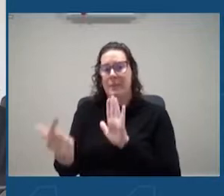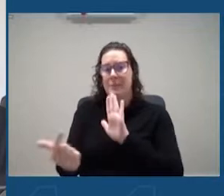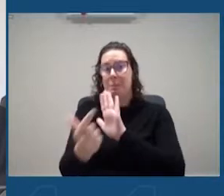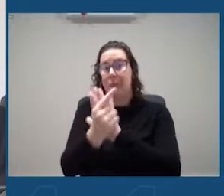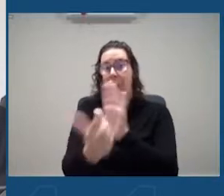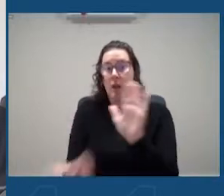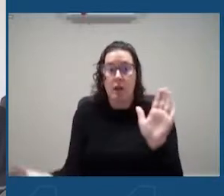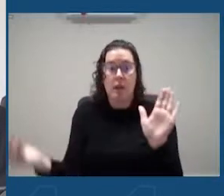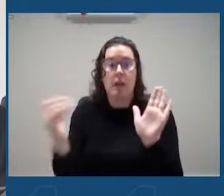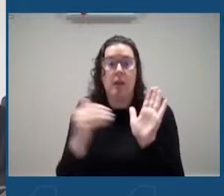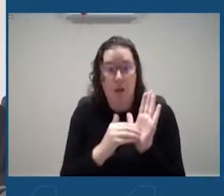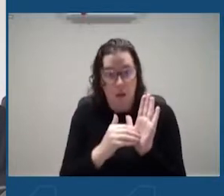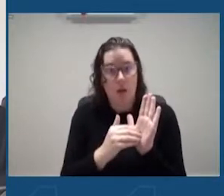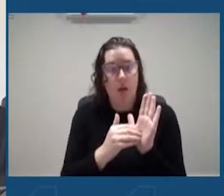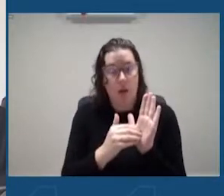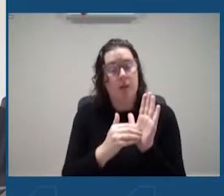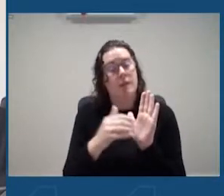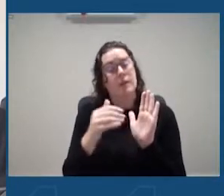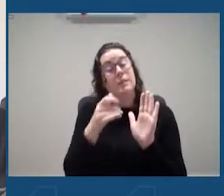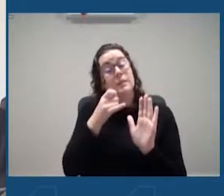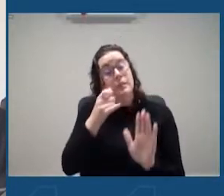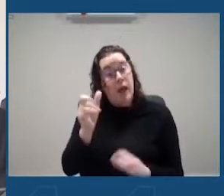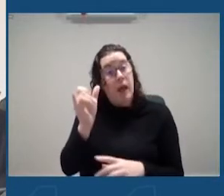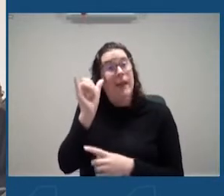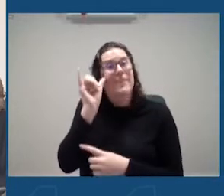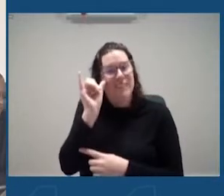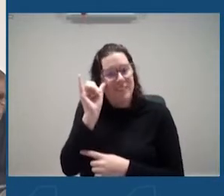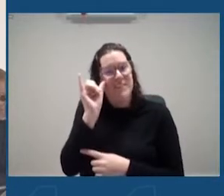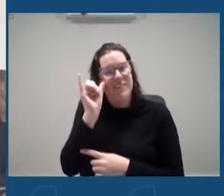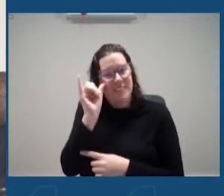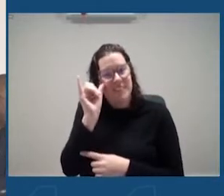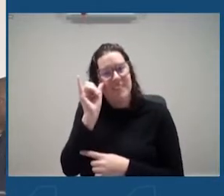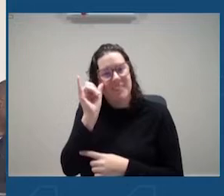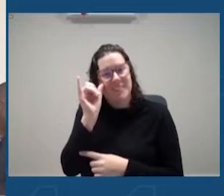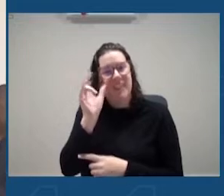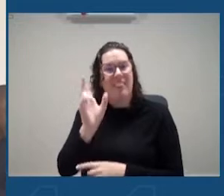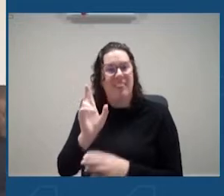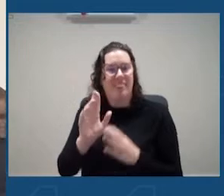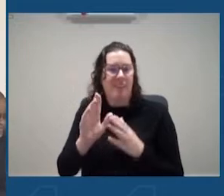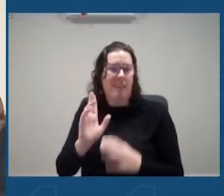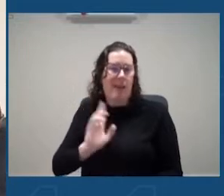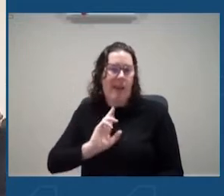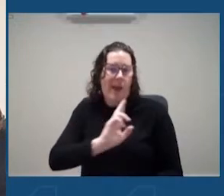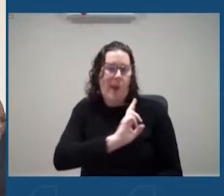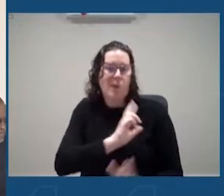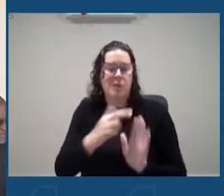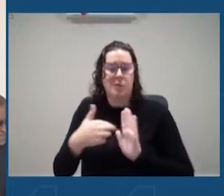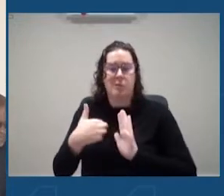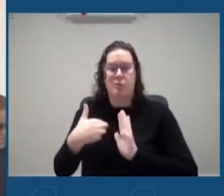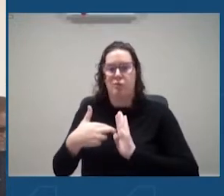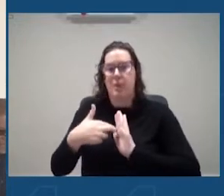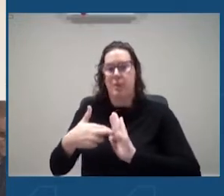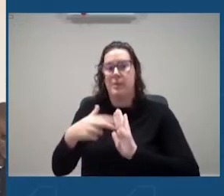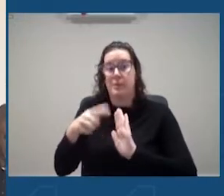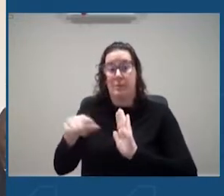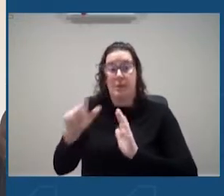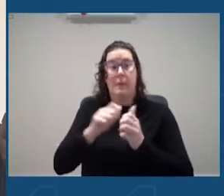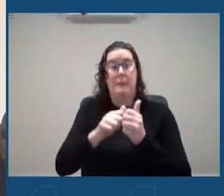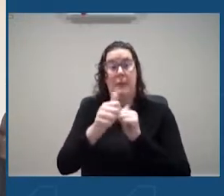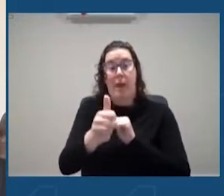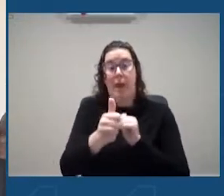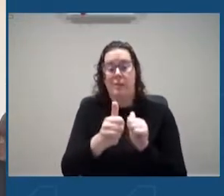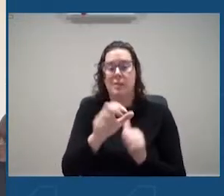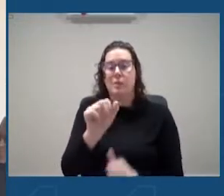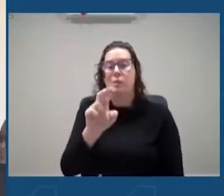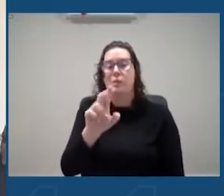nation. And yesterday, the House of Representatives passed an assault weapons ban. We